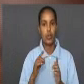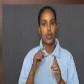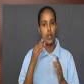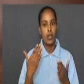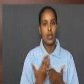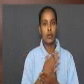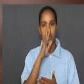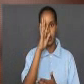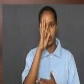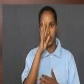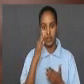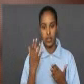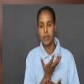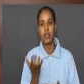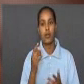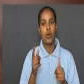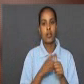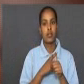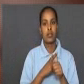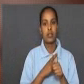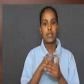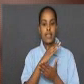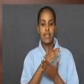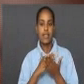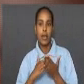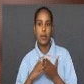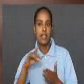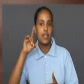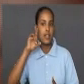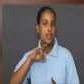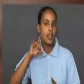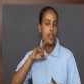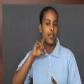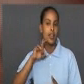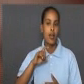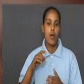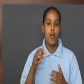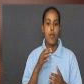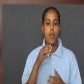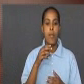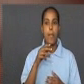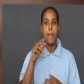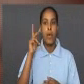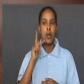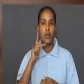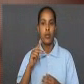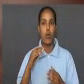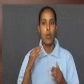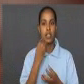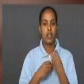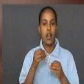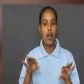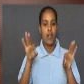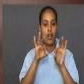substances. One of the first semi-synthetic polymers to be commercially available